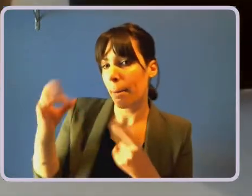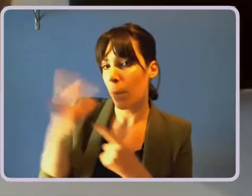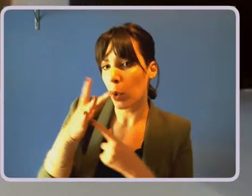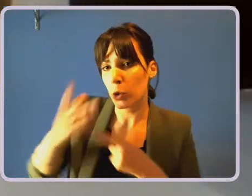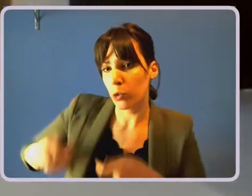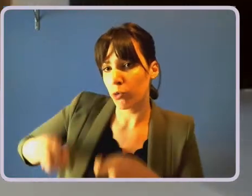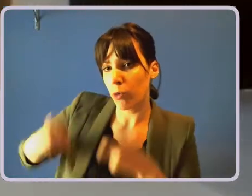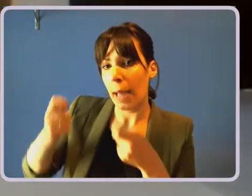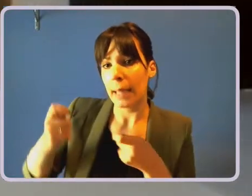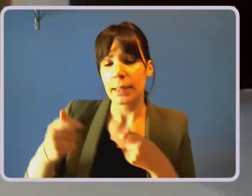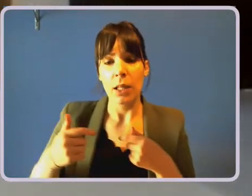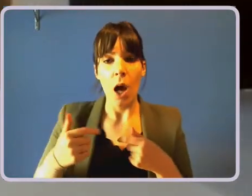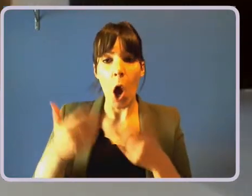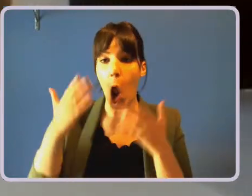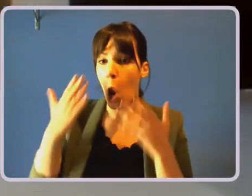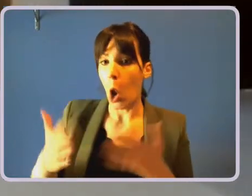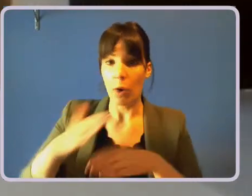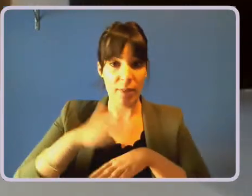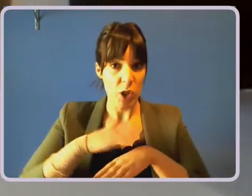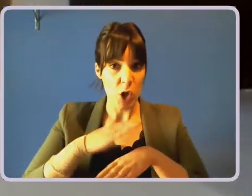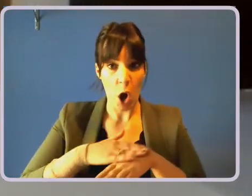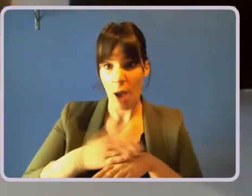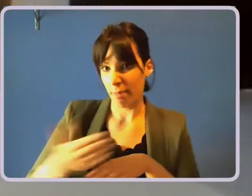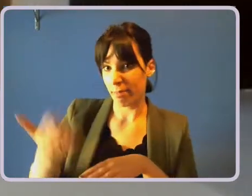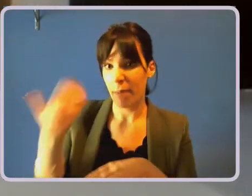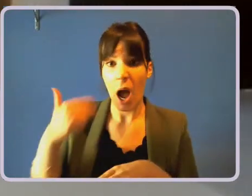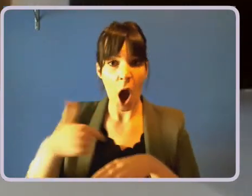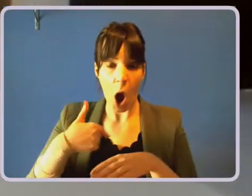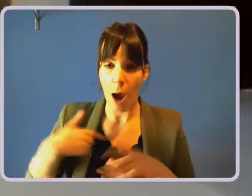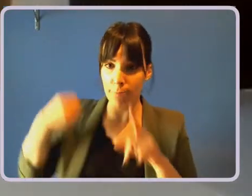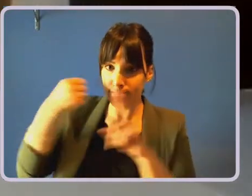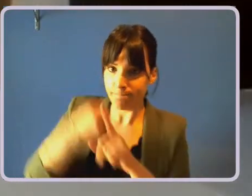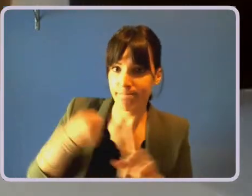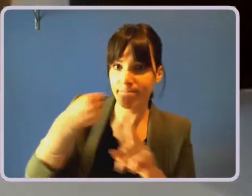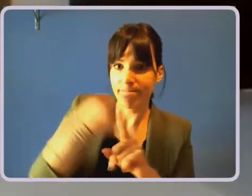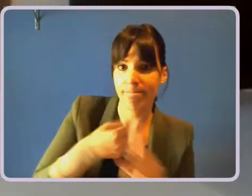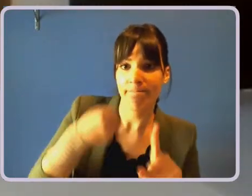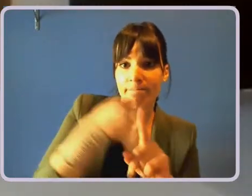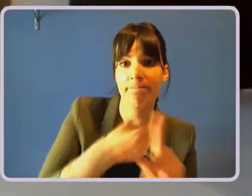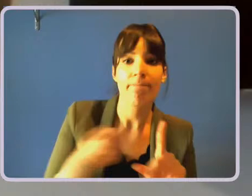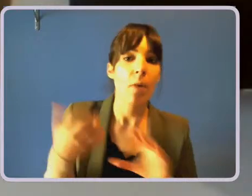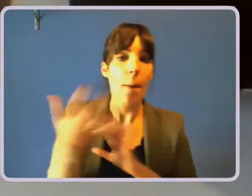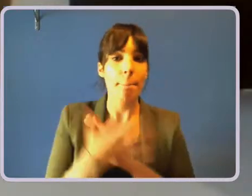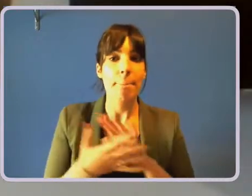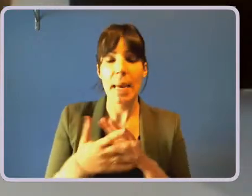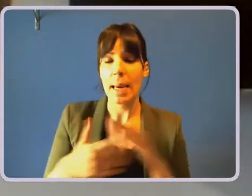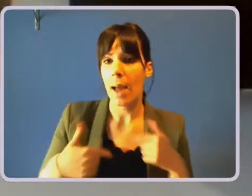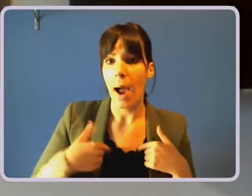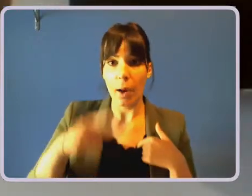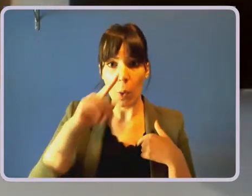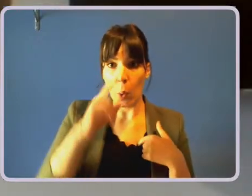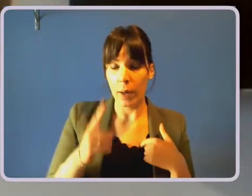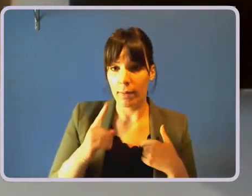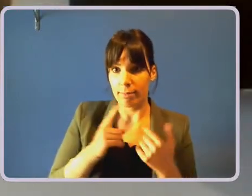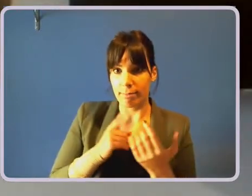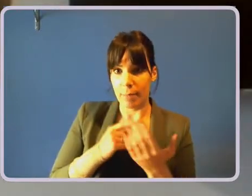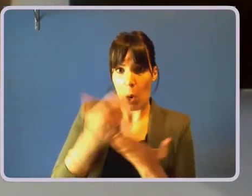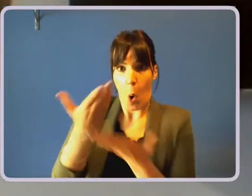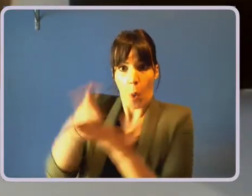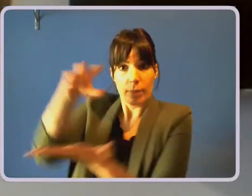that time advocating, and it sort of took me away from being where I needed to be, was advocating that we got